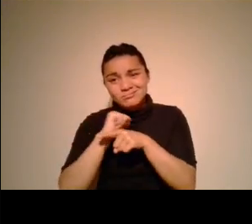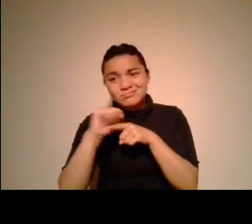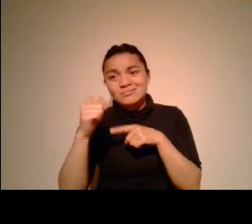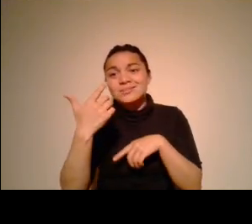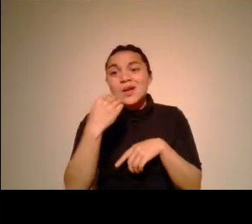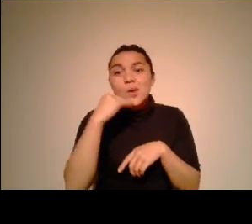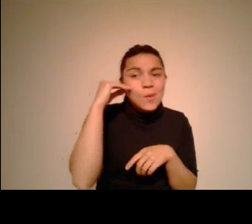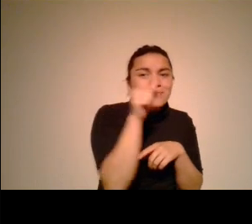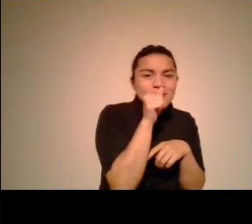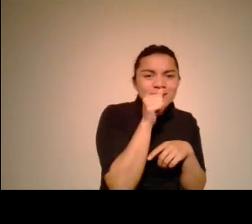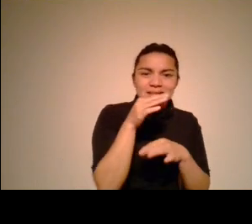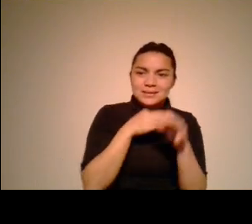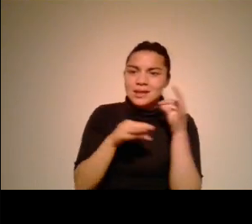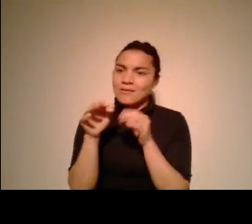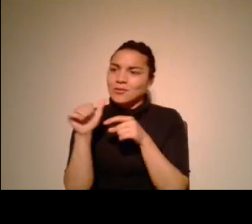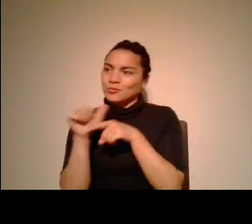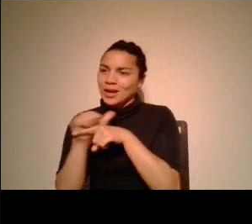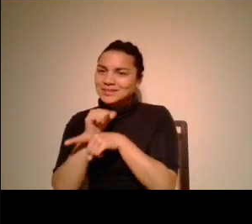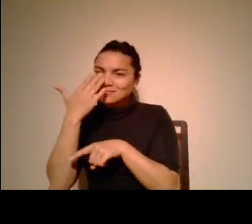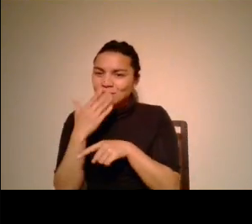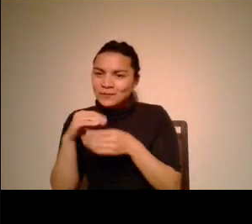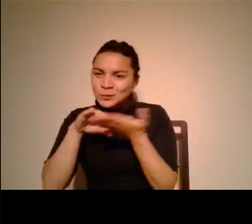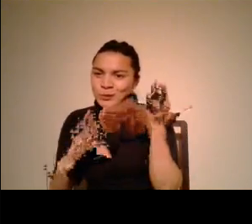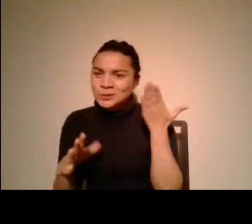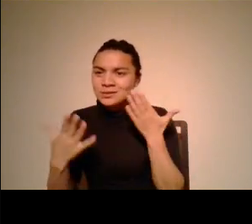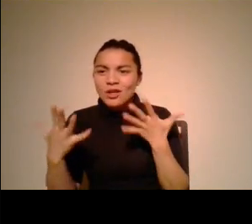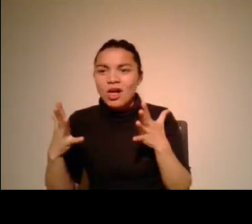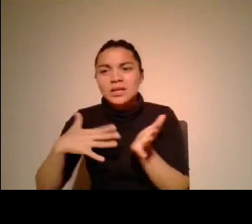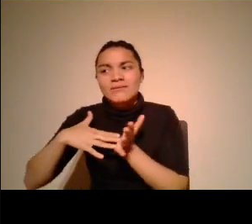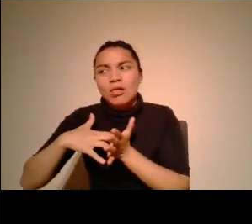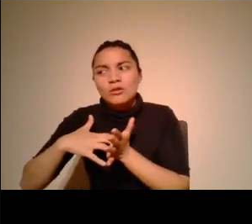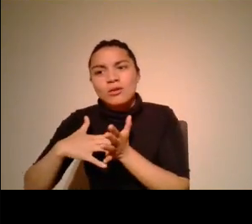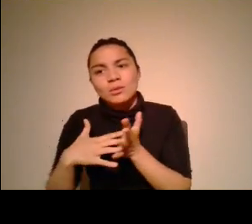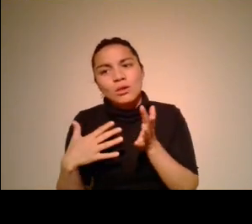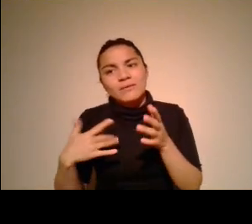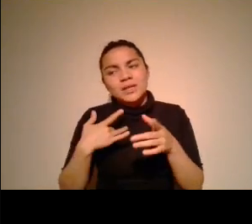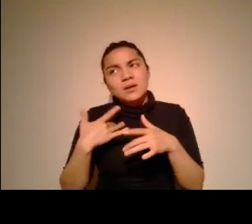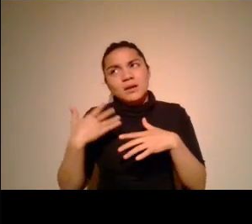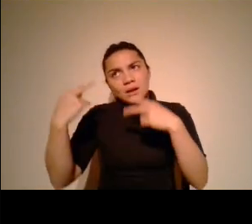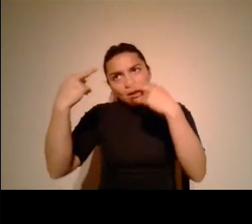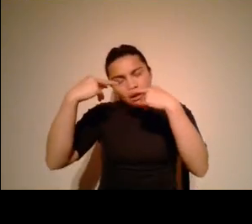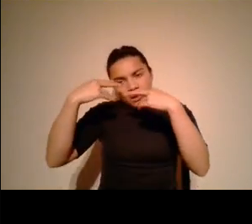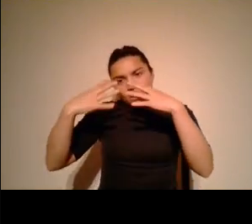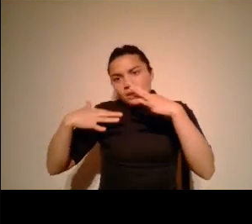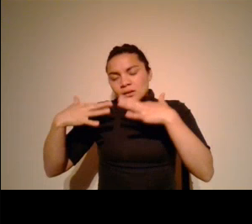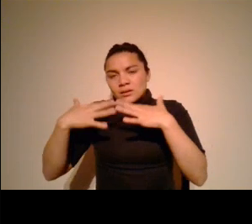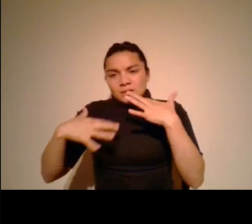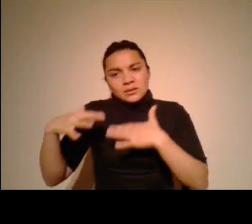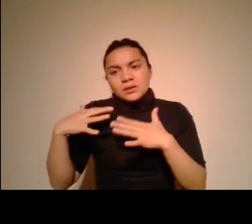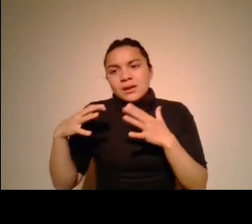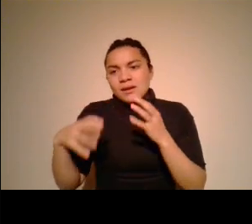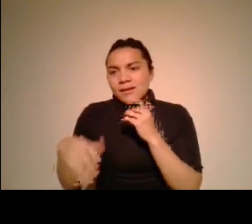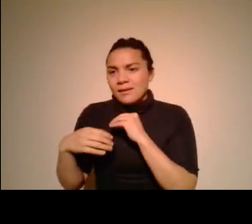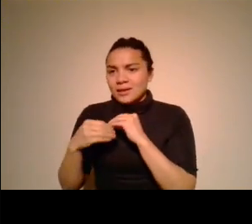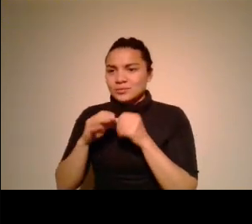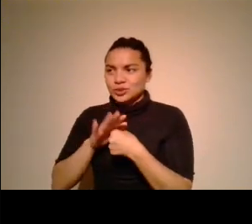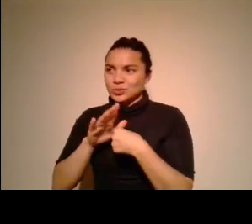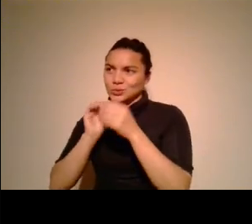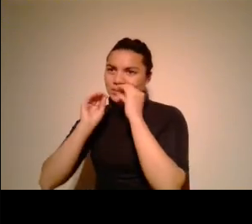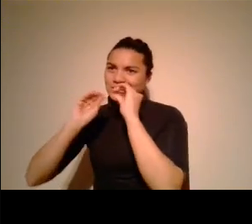student who is already vulnerable to you in a lot of ways. They don't need the added pressure of trying to teach you how to refer to them